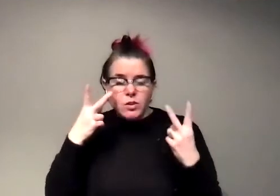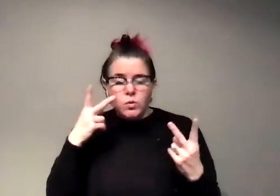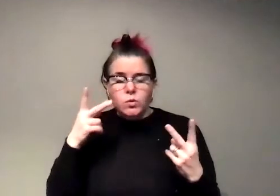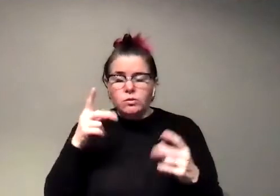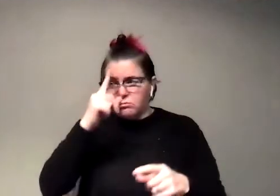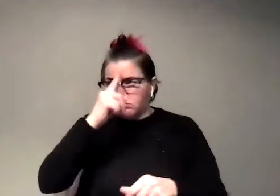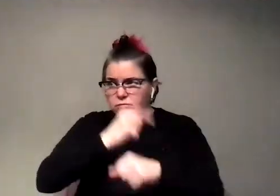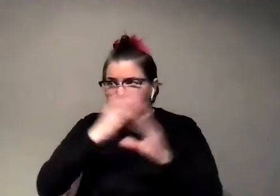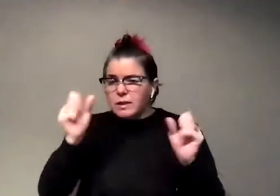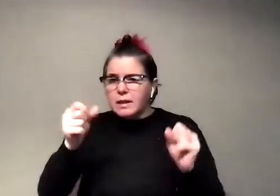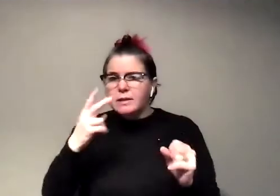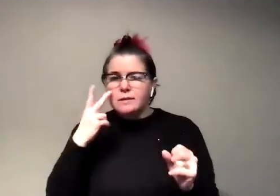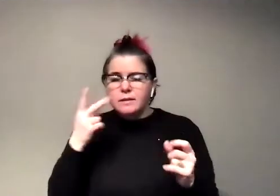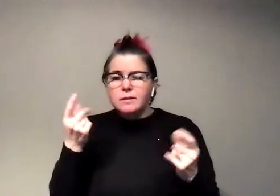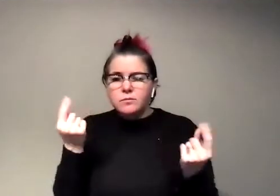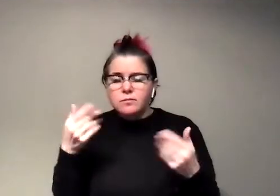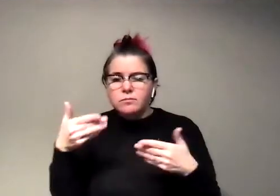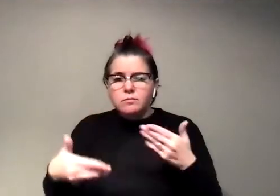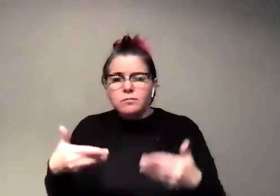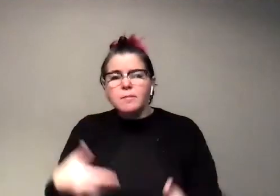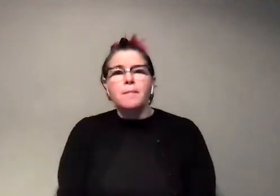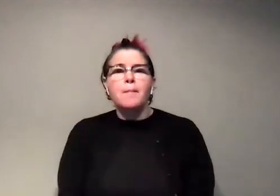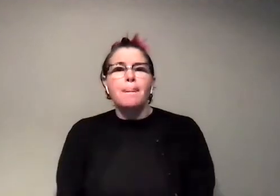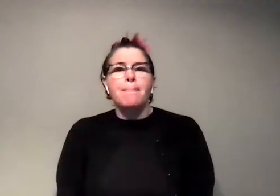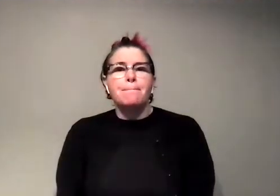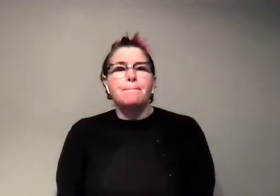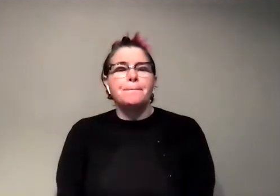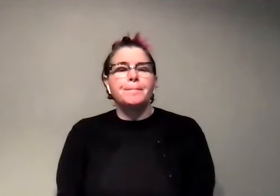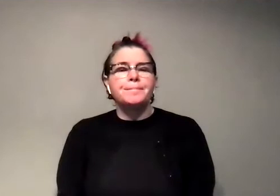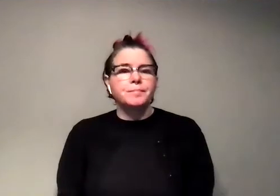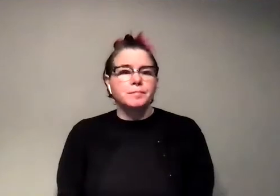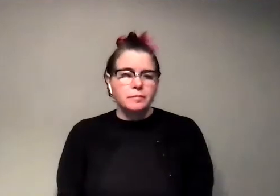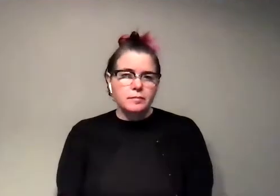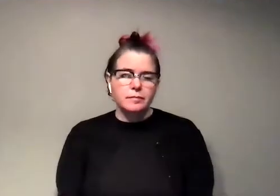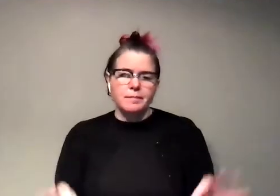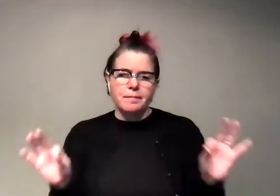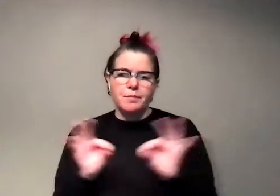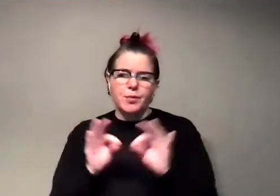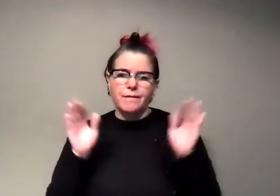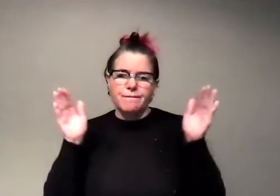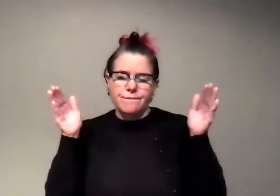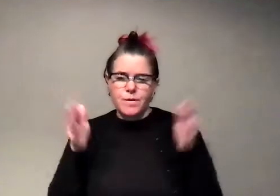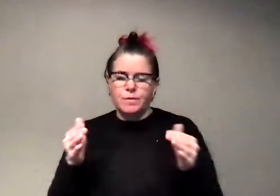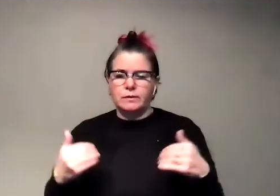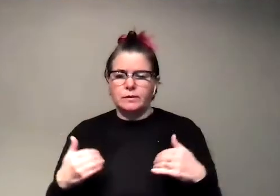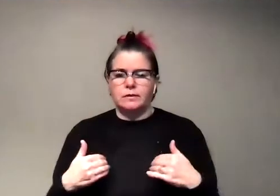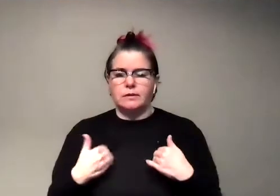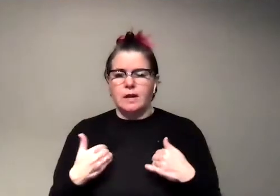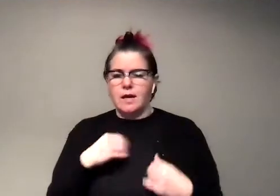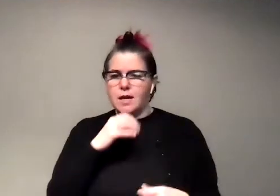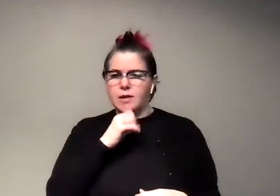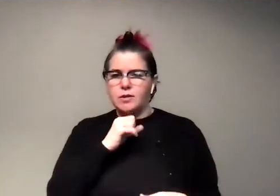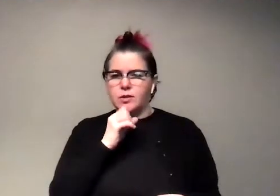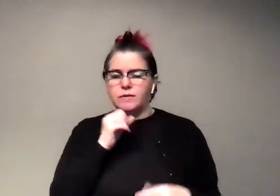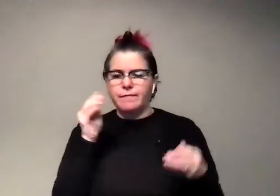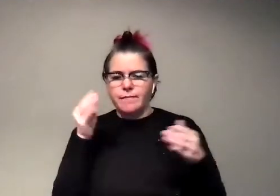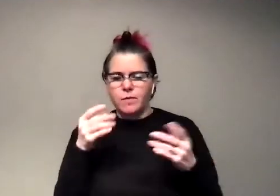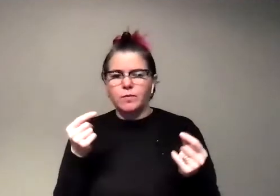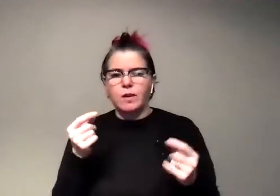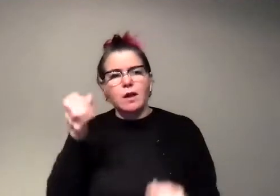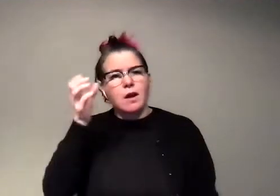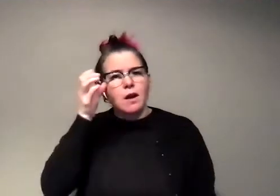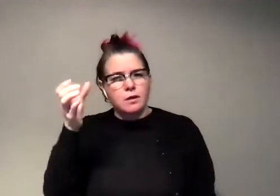And I think that you want to focus on those younger ages. You want to focus on the